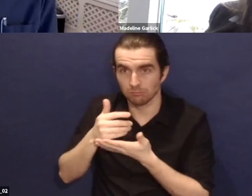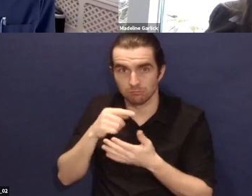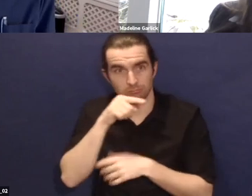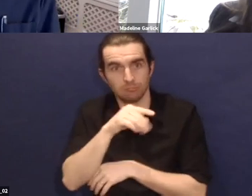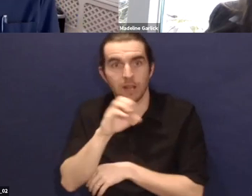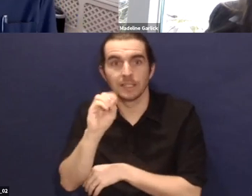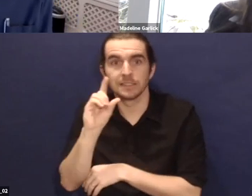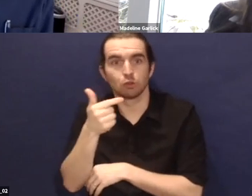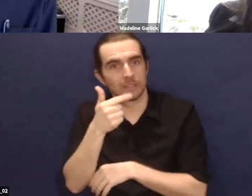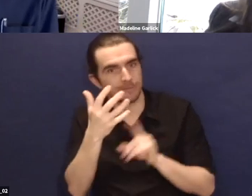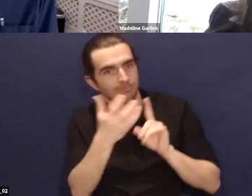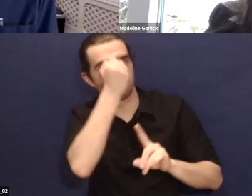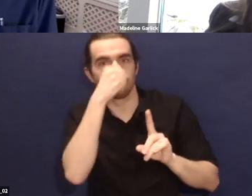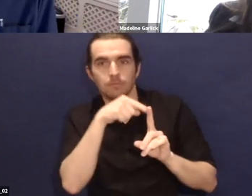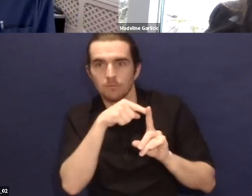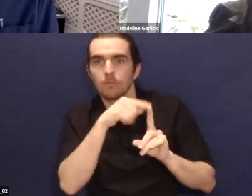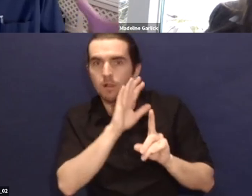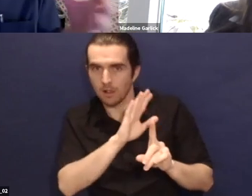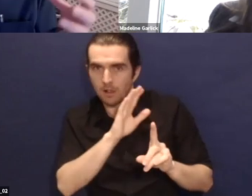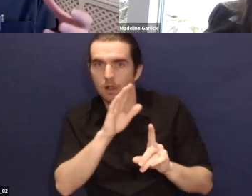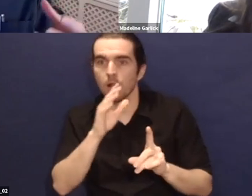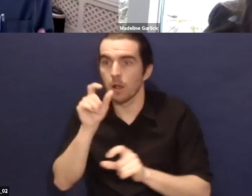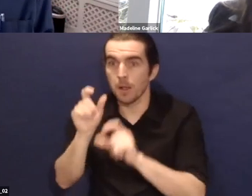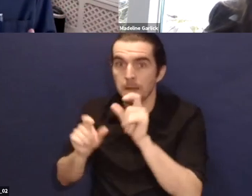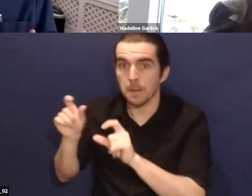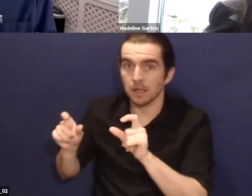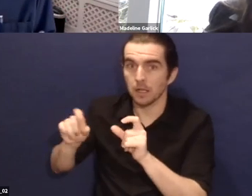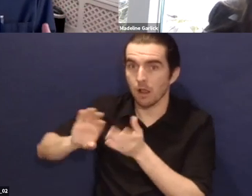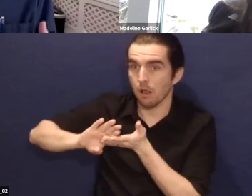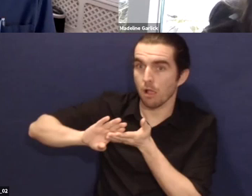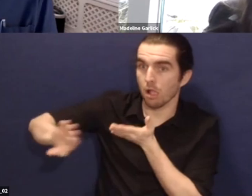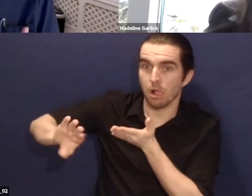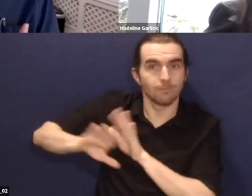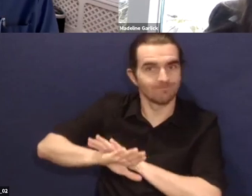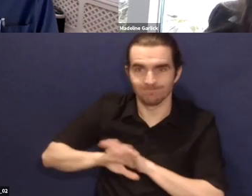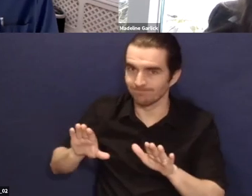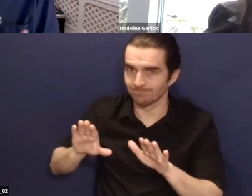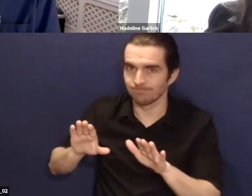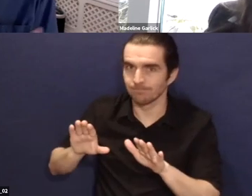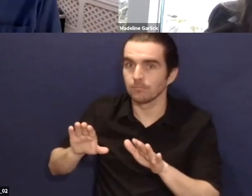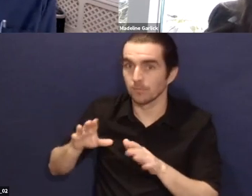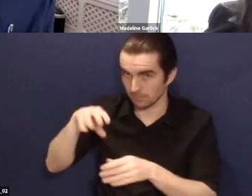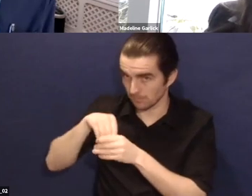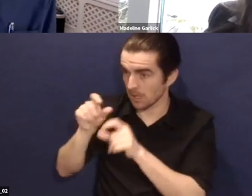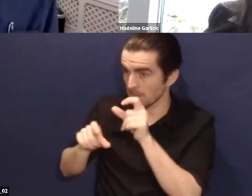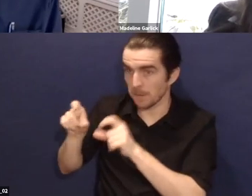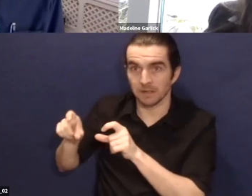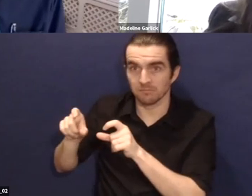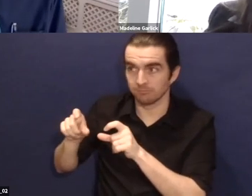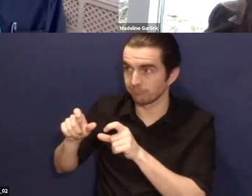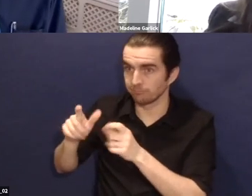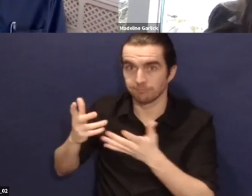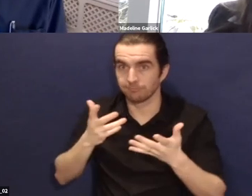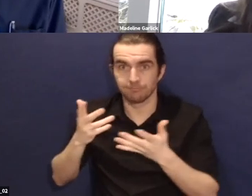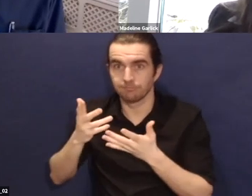internal or refugees coming from another country. It's this holistic approach, which has come out during this